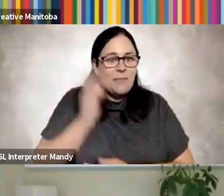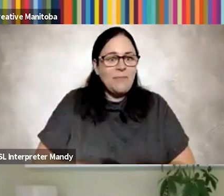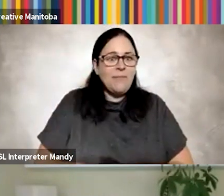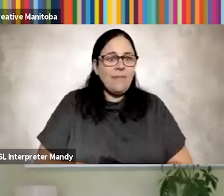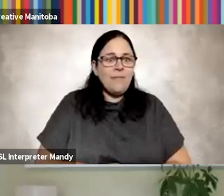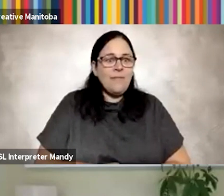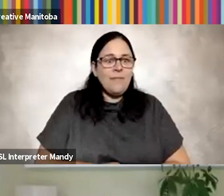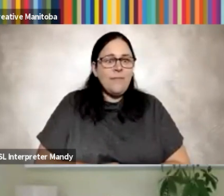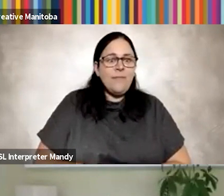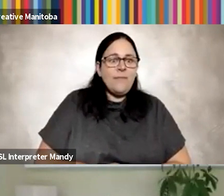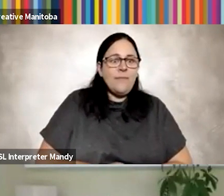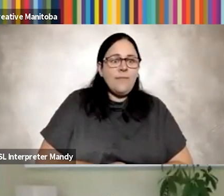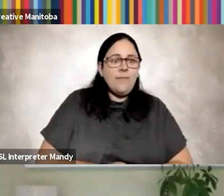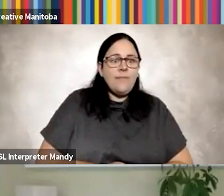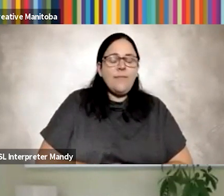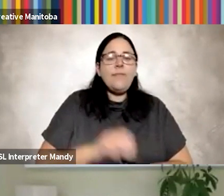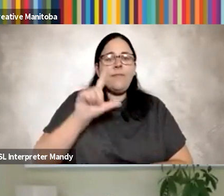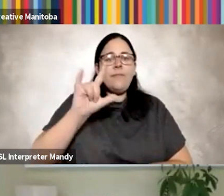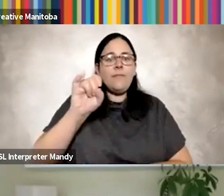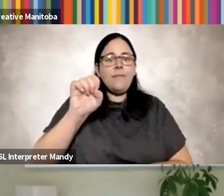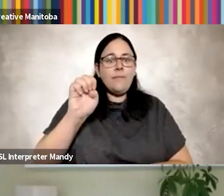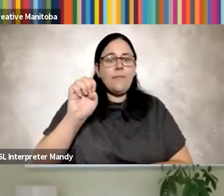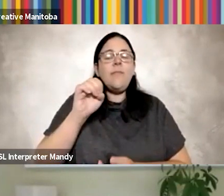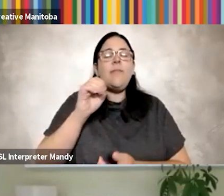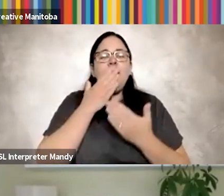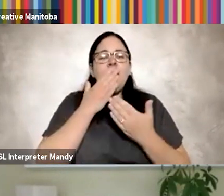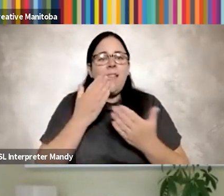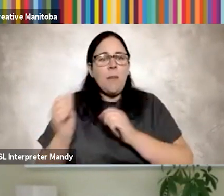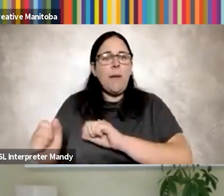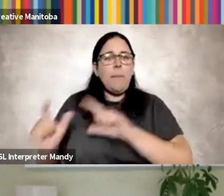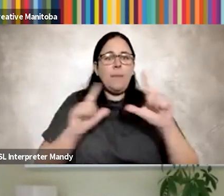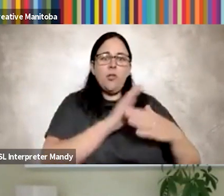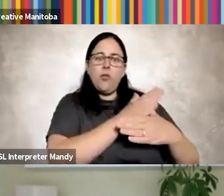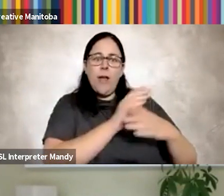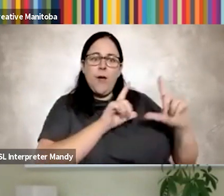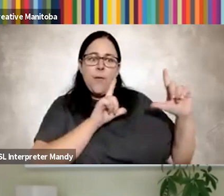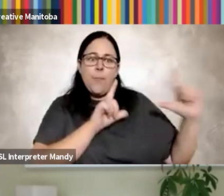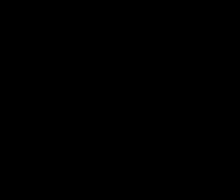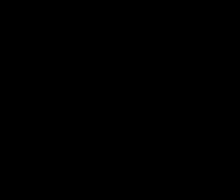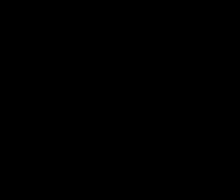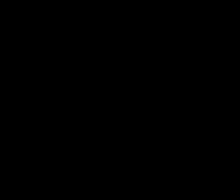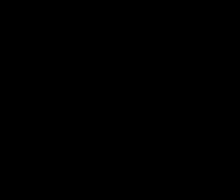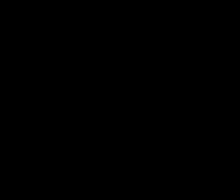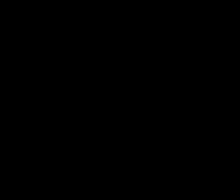Thanks. I'm just going to share my screen. I'll get that loaded up.